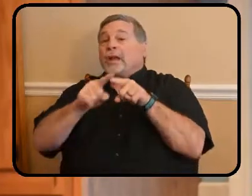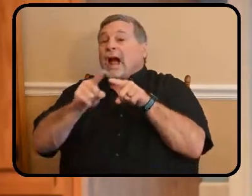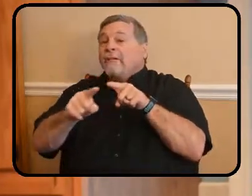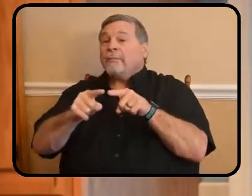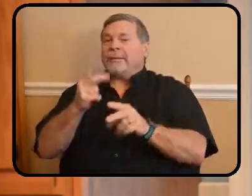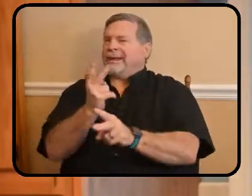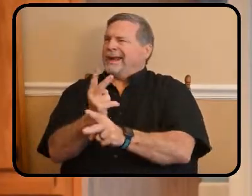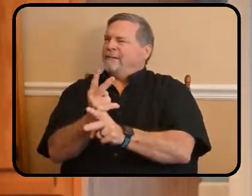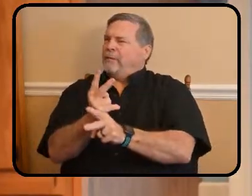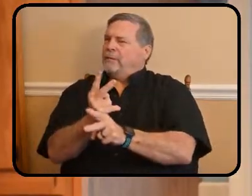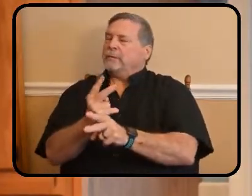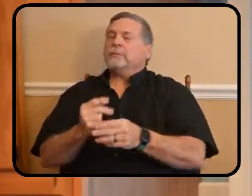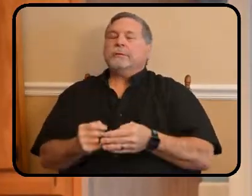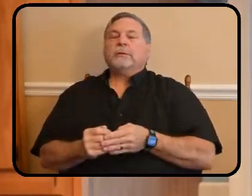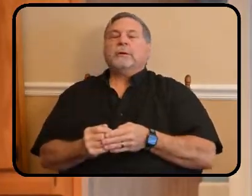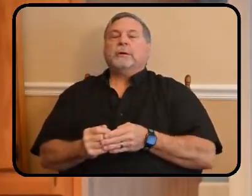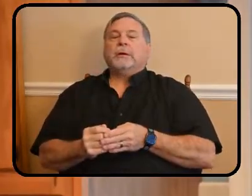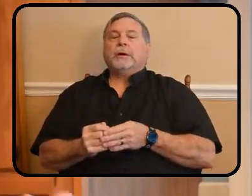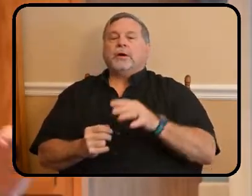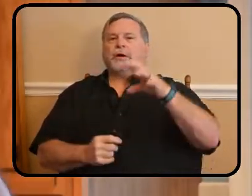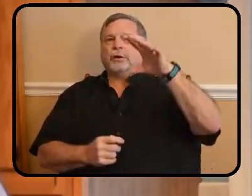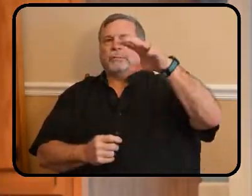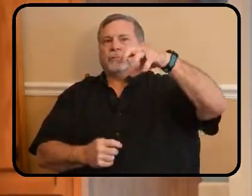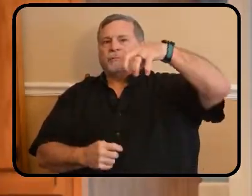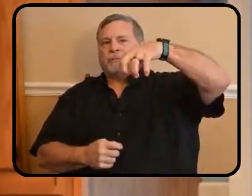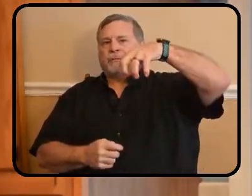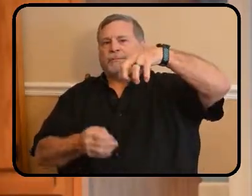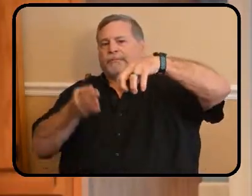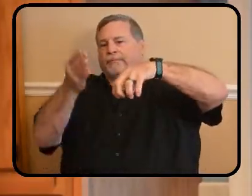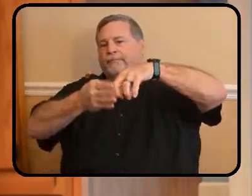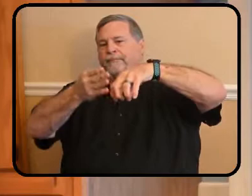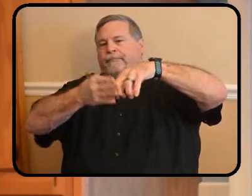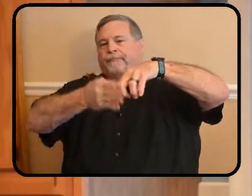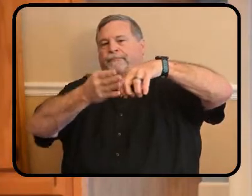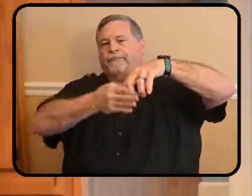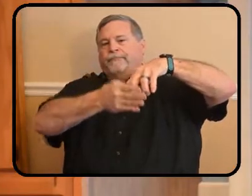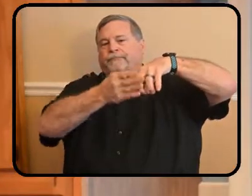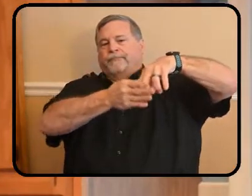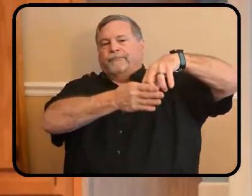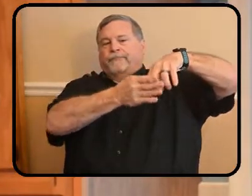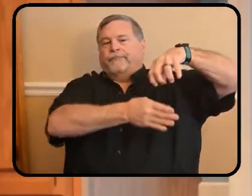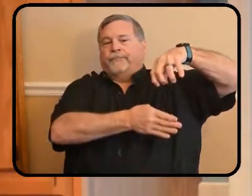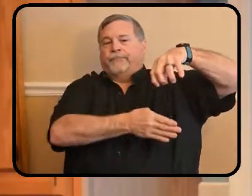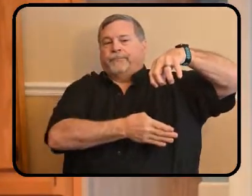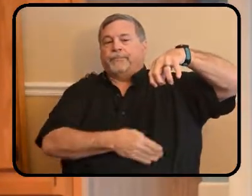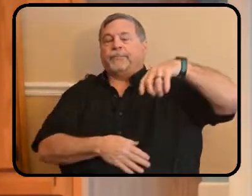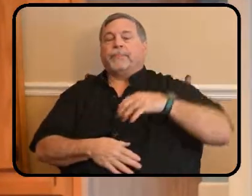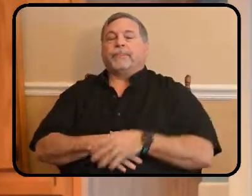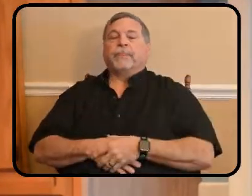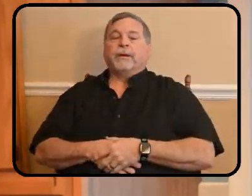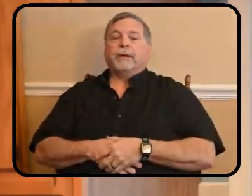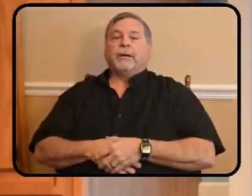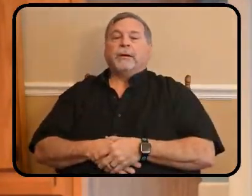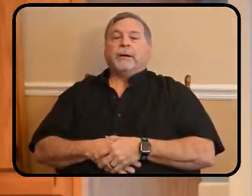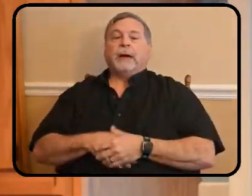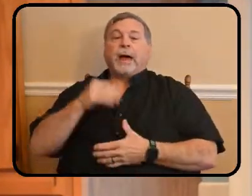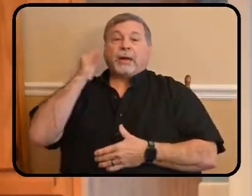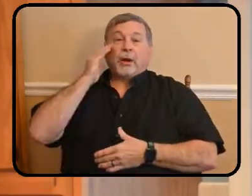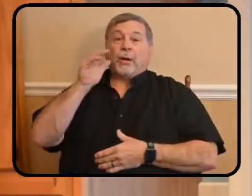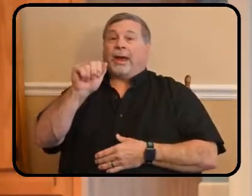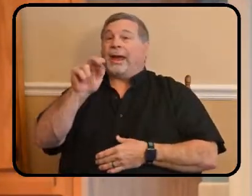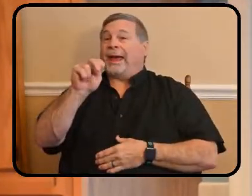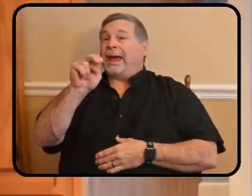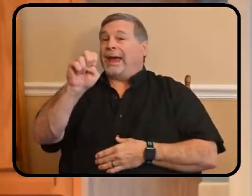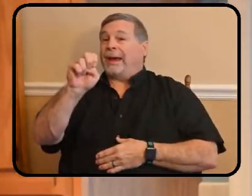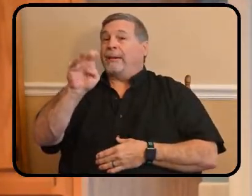careful. Okay, again, you're going to curl those fingers in so you don't cut your fingers. Now I know Ann Burrell